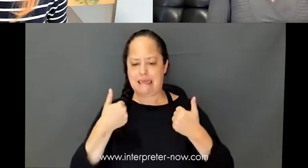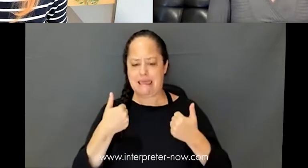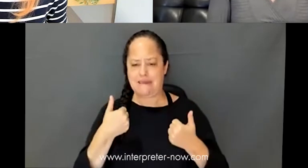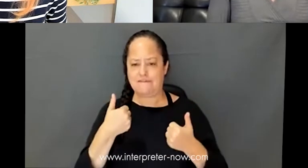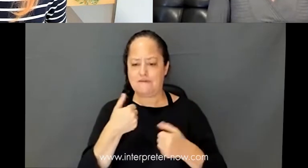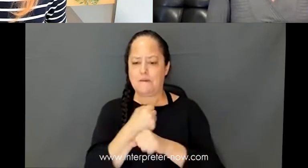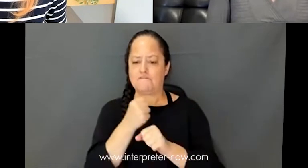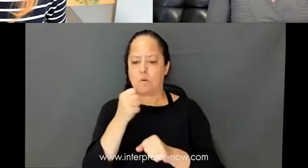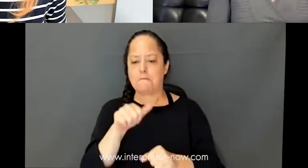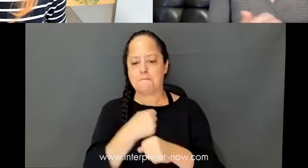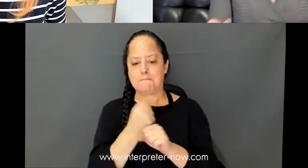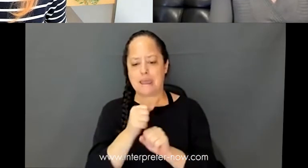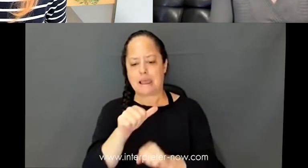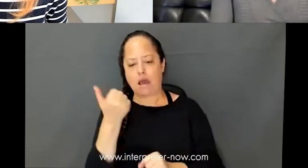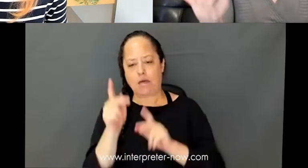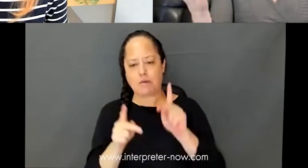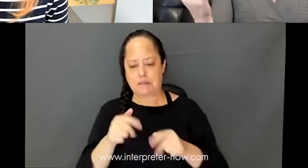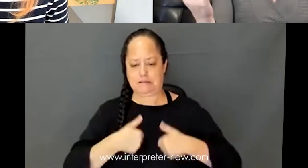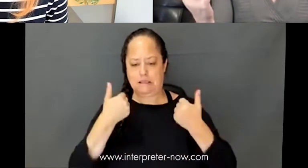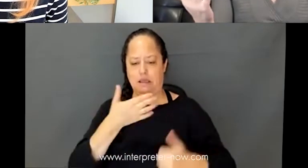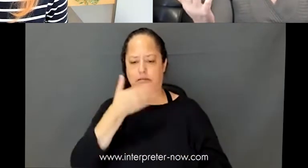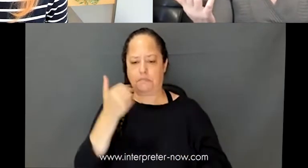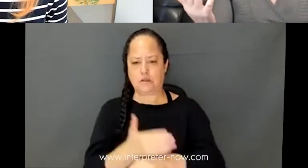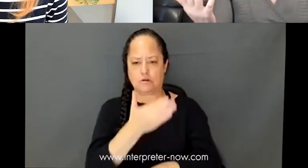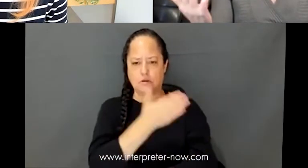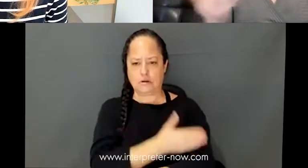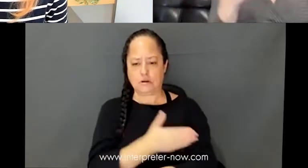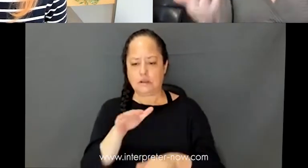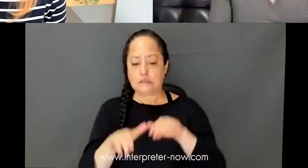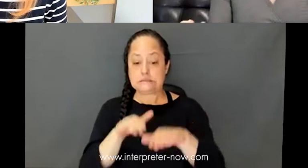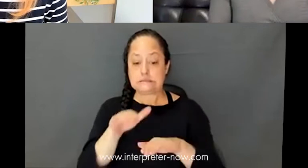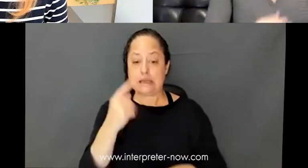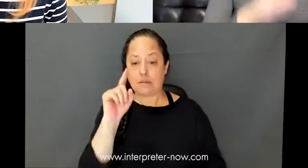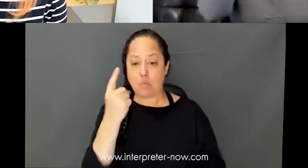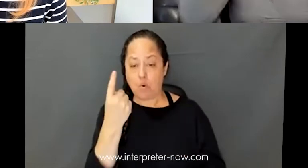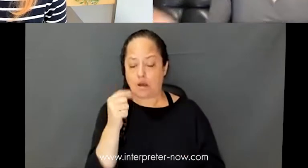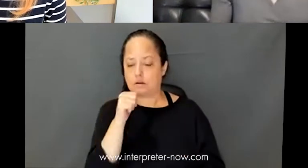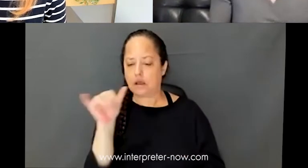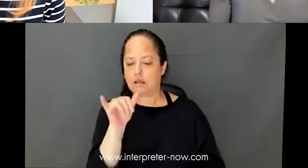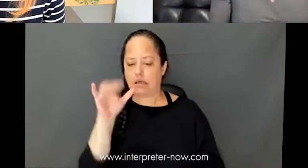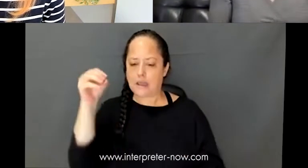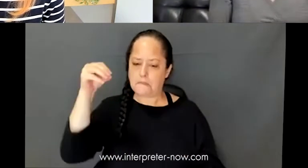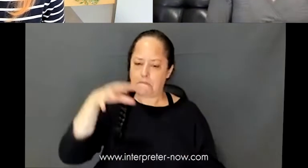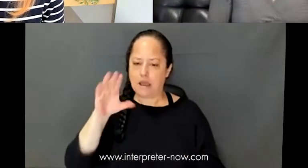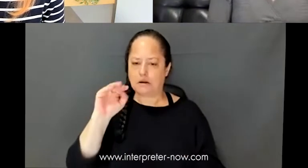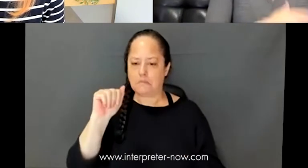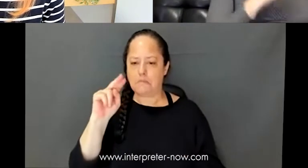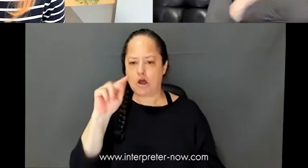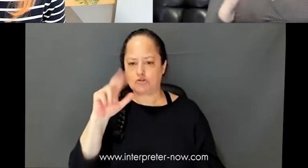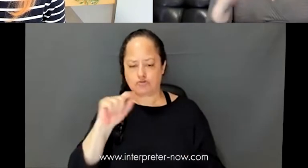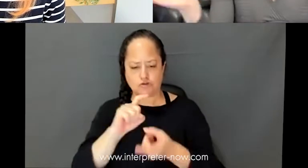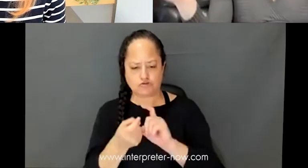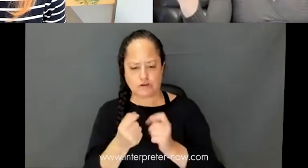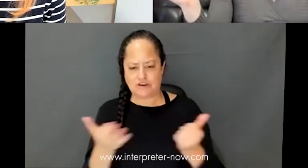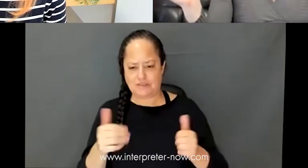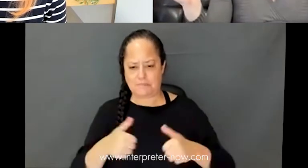better. And step one, it wasn't like that was a magical mantra that suddenly changed everything in my life. It took